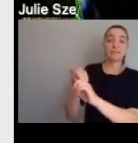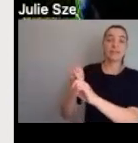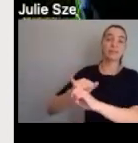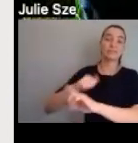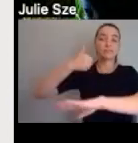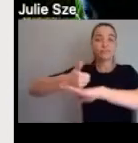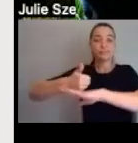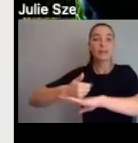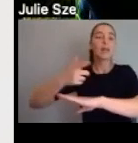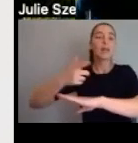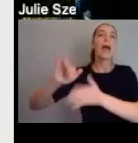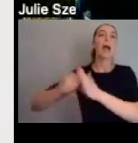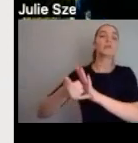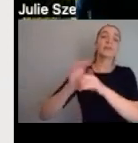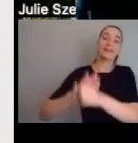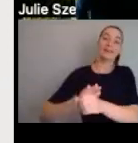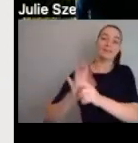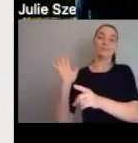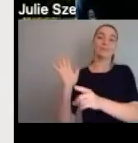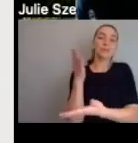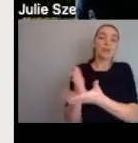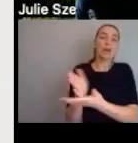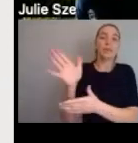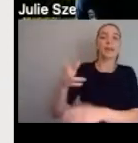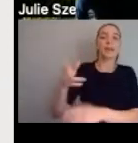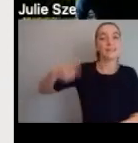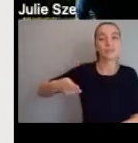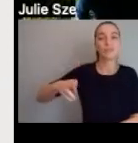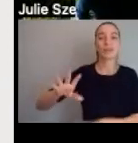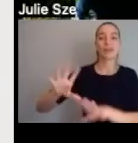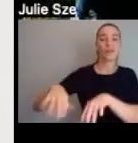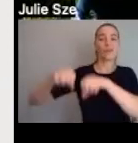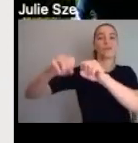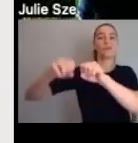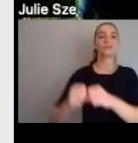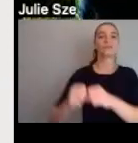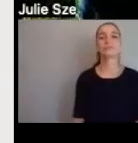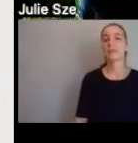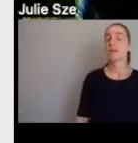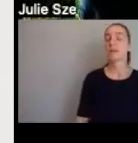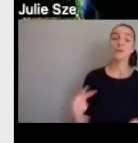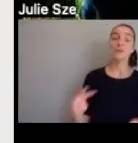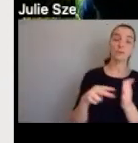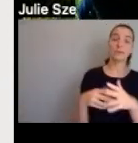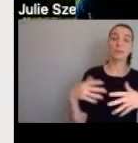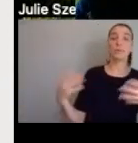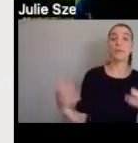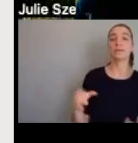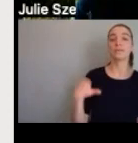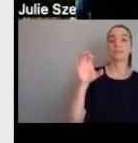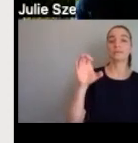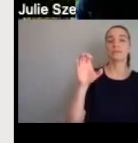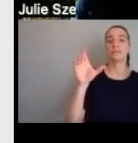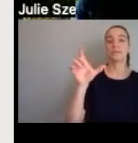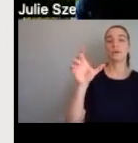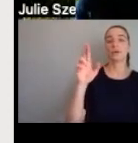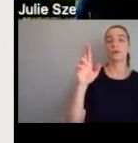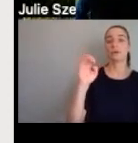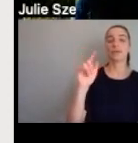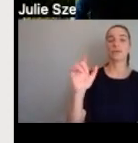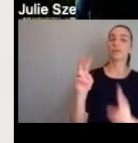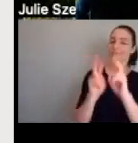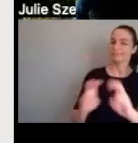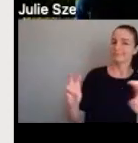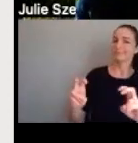critical climate justice and why does it matter? What is just transition within that framework and what's the role of culture in organizing? And really the big